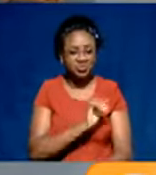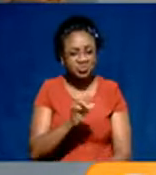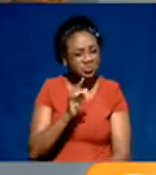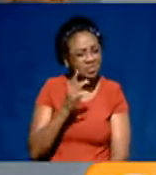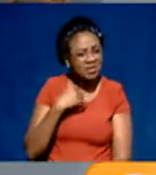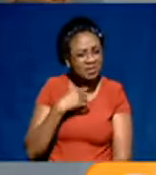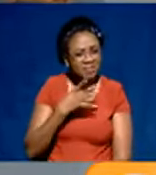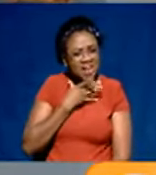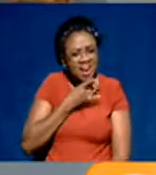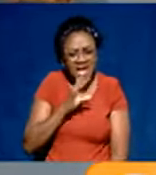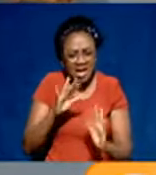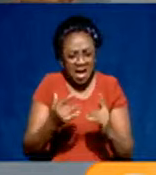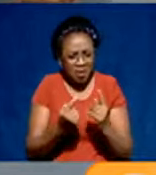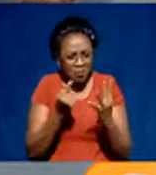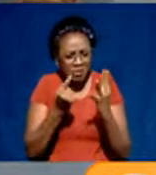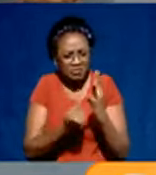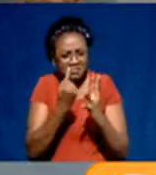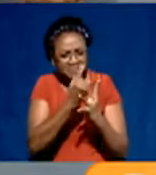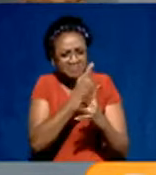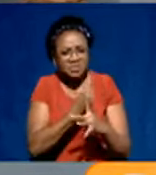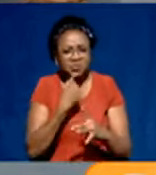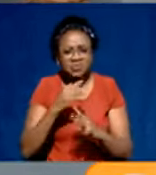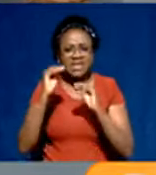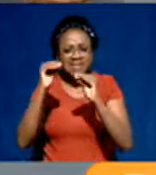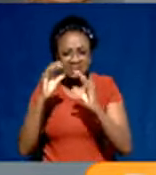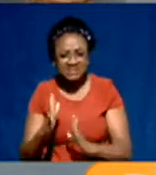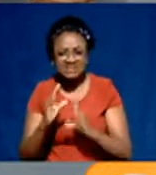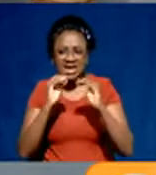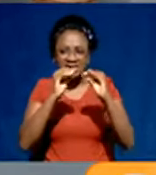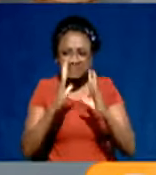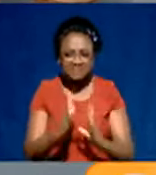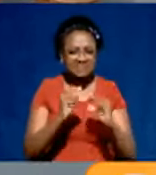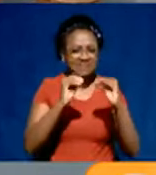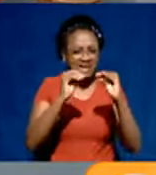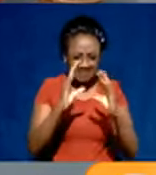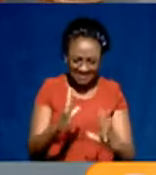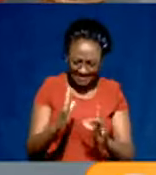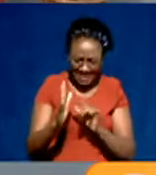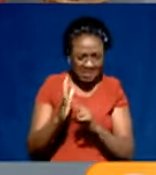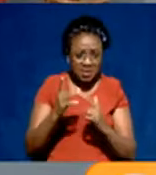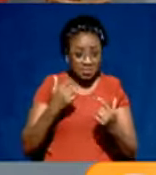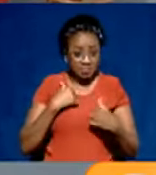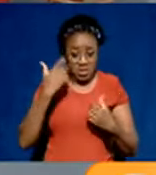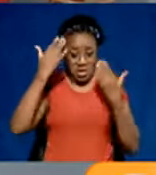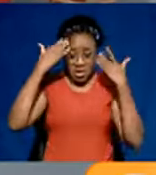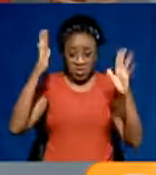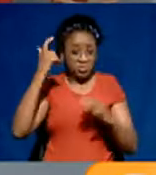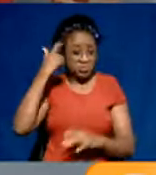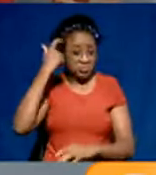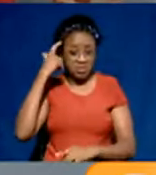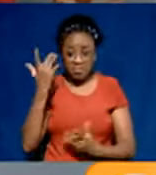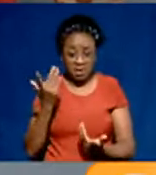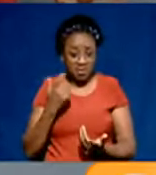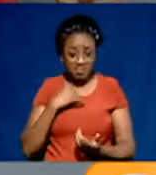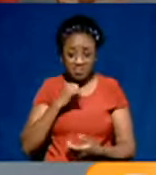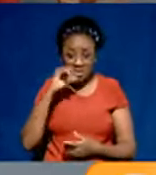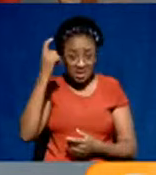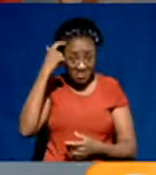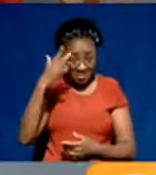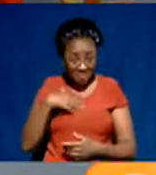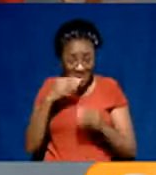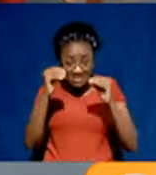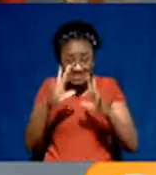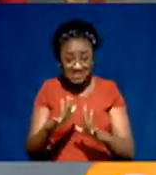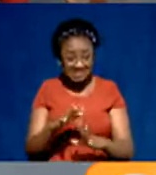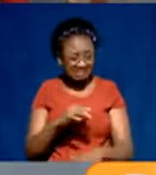I love the way you guys mention your teachers. You keep mentioning your teachers. I don't remember any of my teachers. Maybe it was that